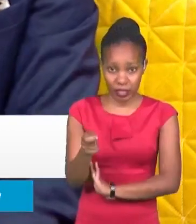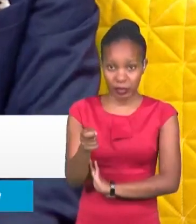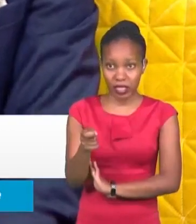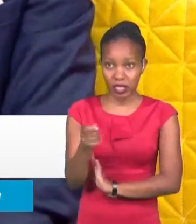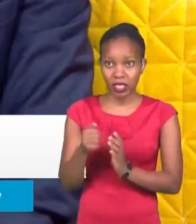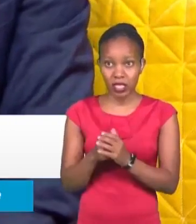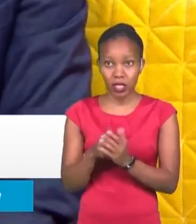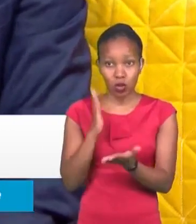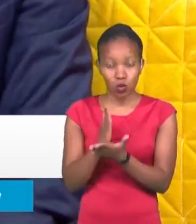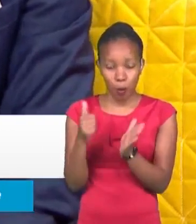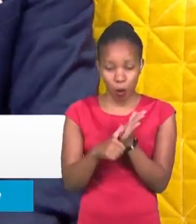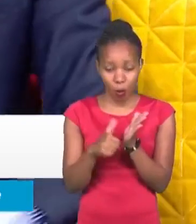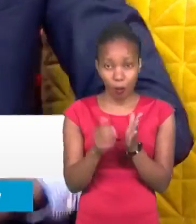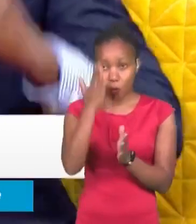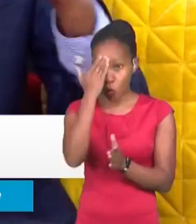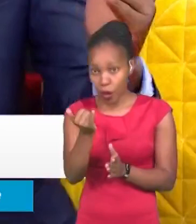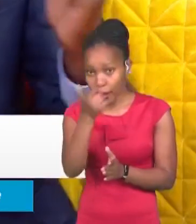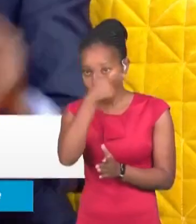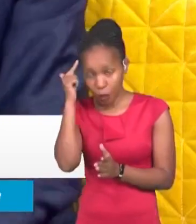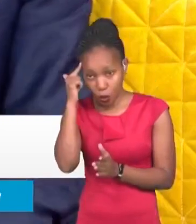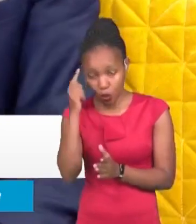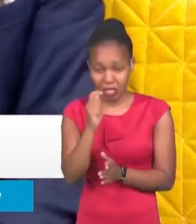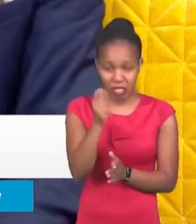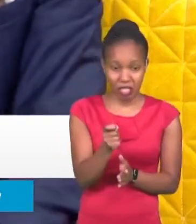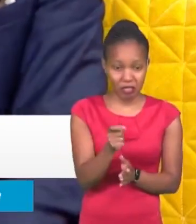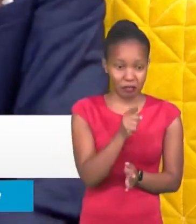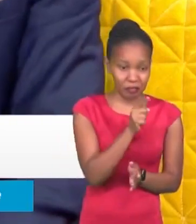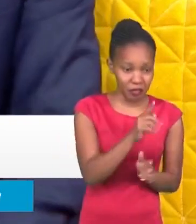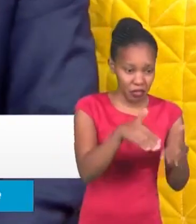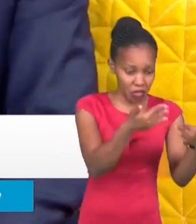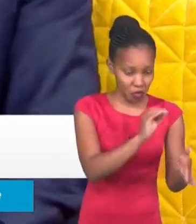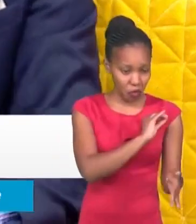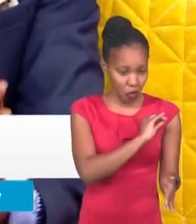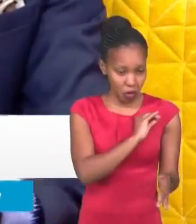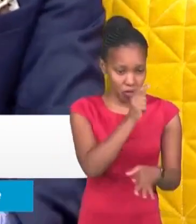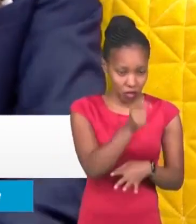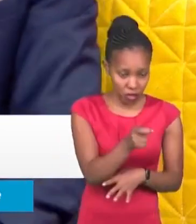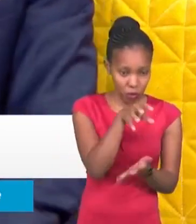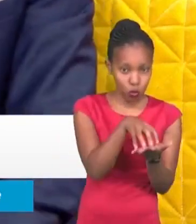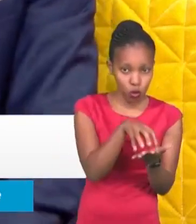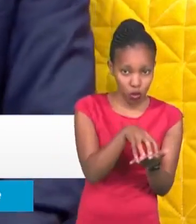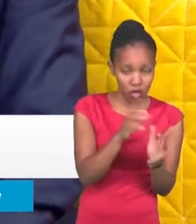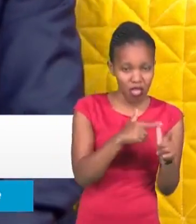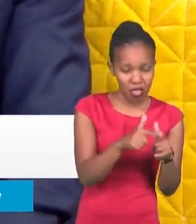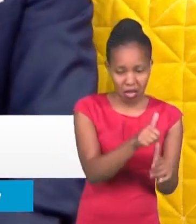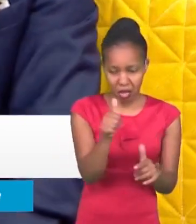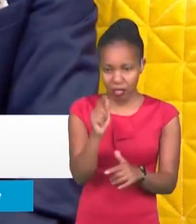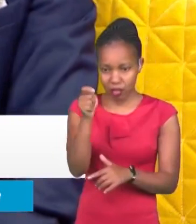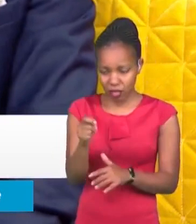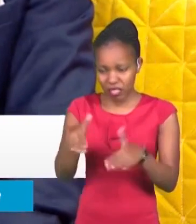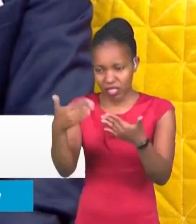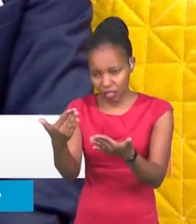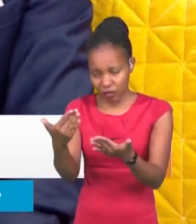it's kind of also a problem, because now Judge X will give his or her own situation, Judge Y will do the